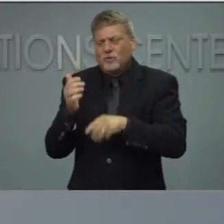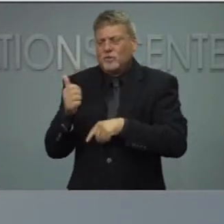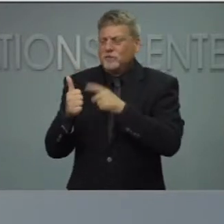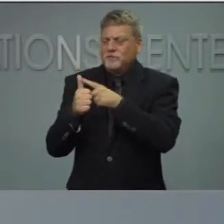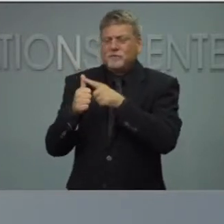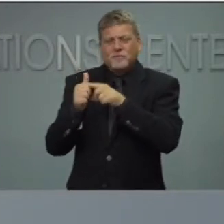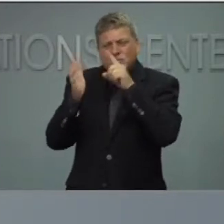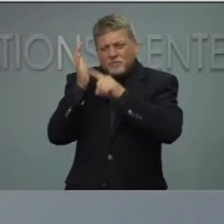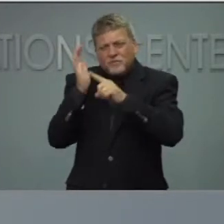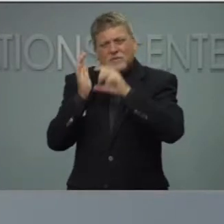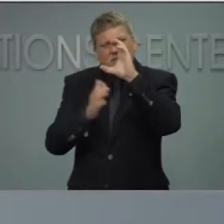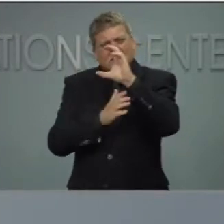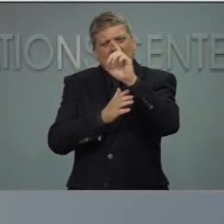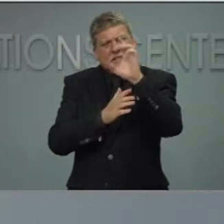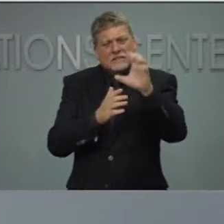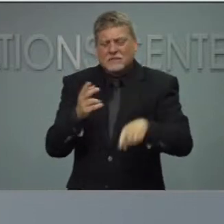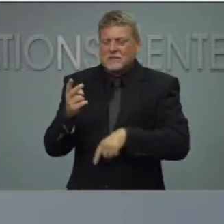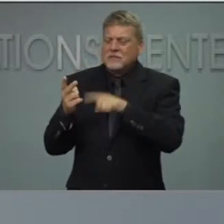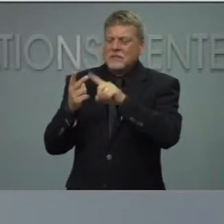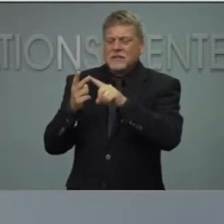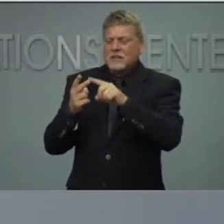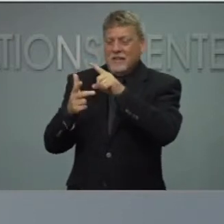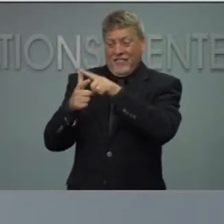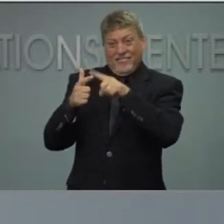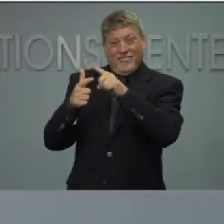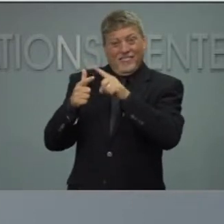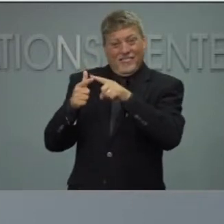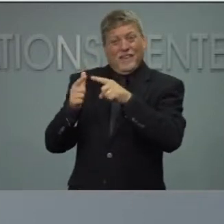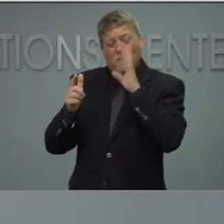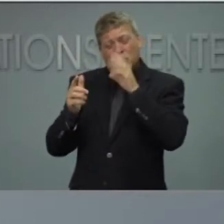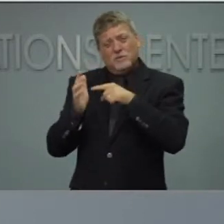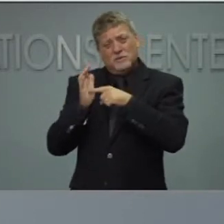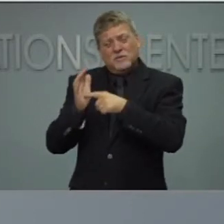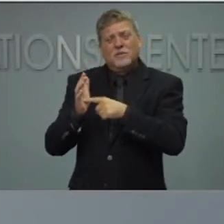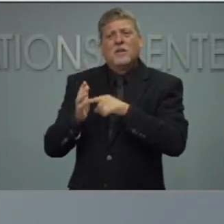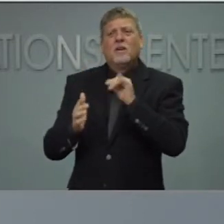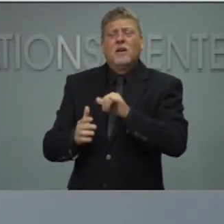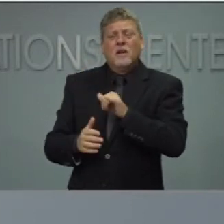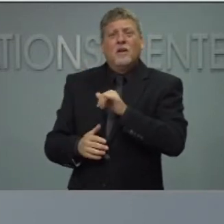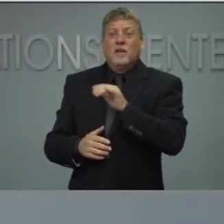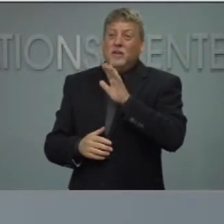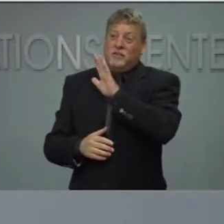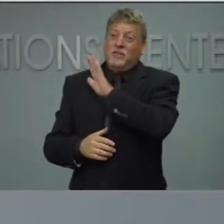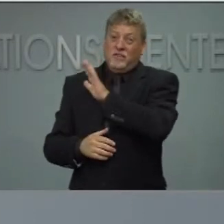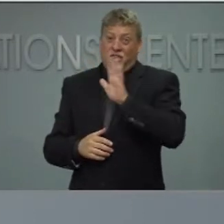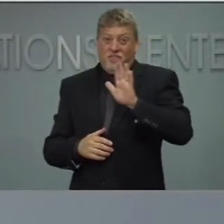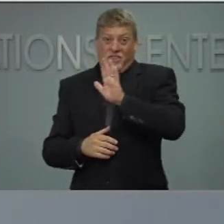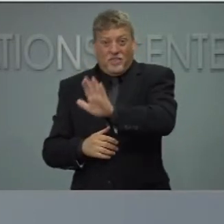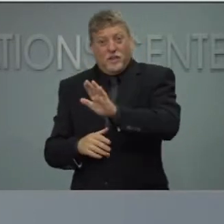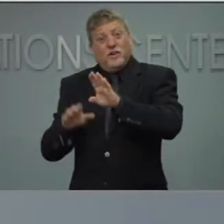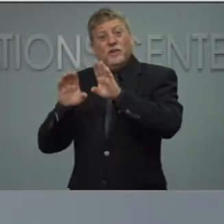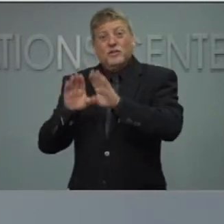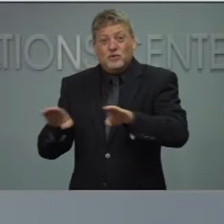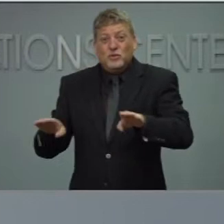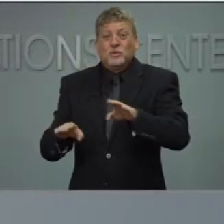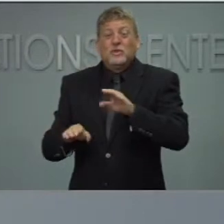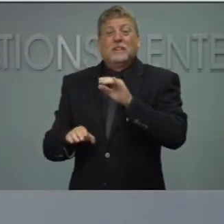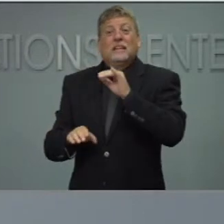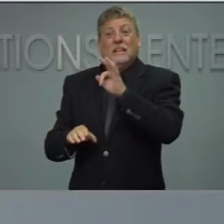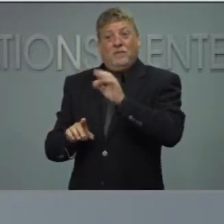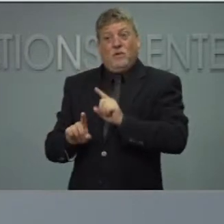that their children are going to be protected more in a school where children are wearing